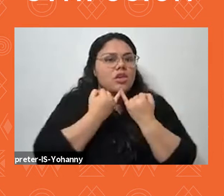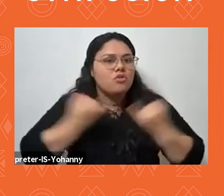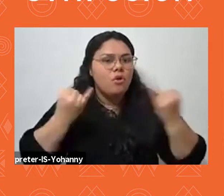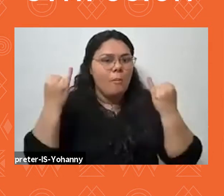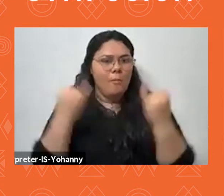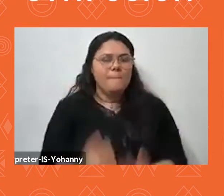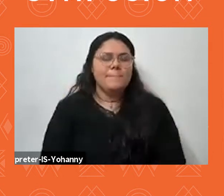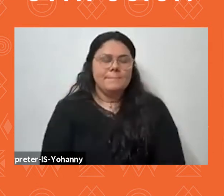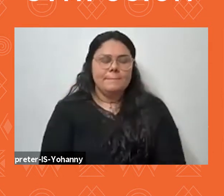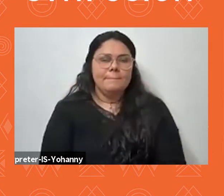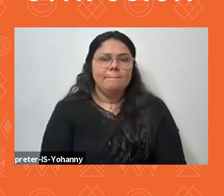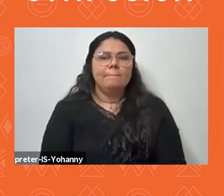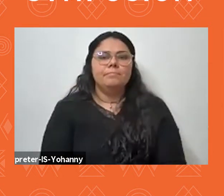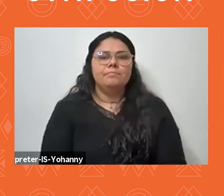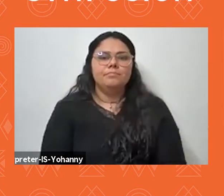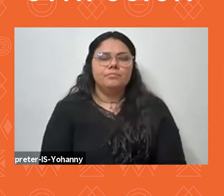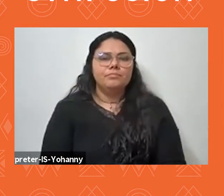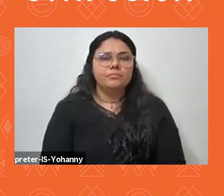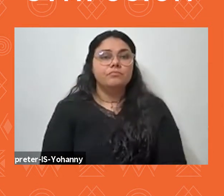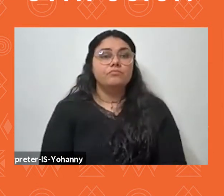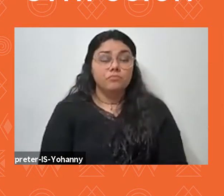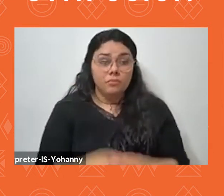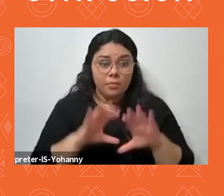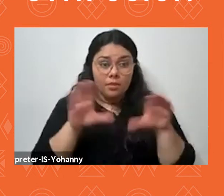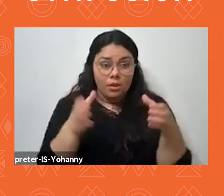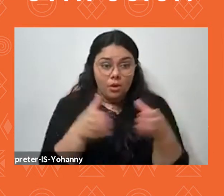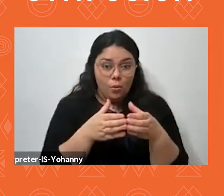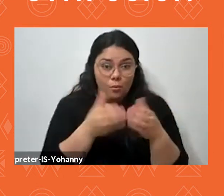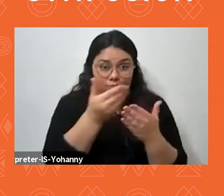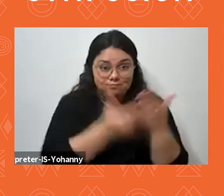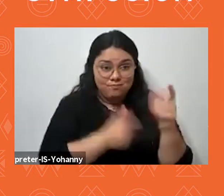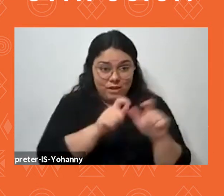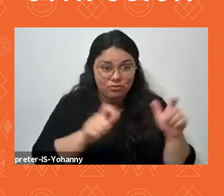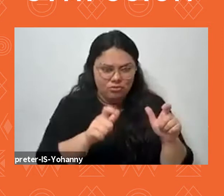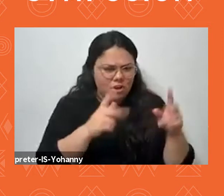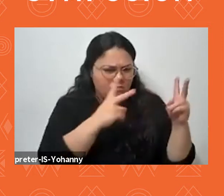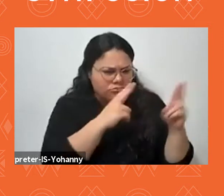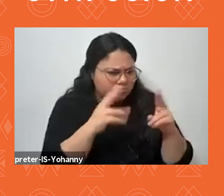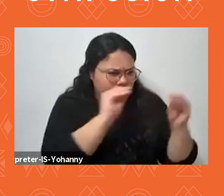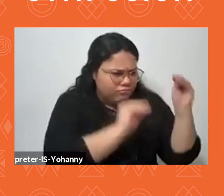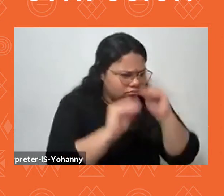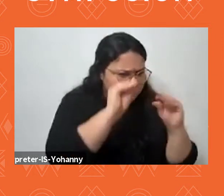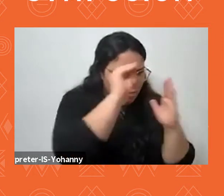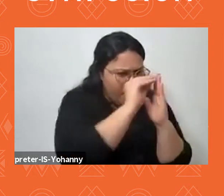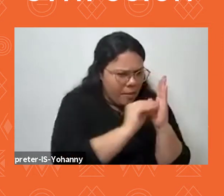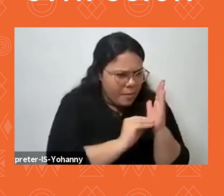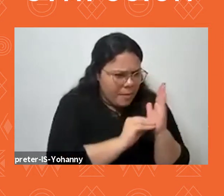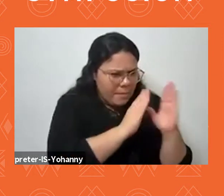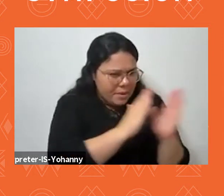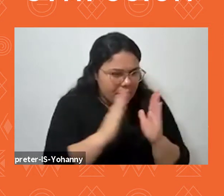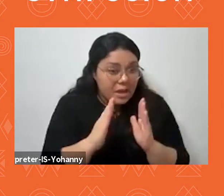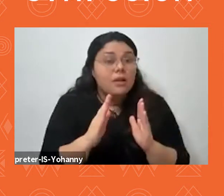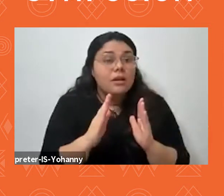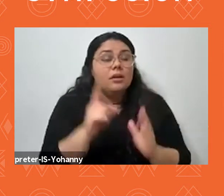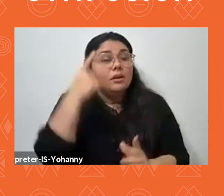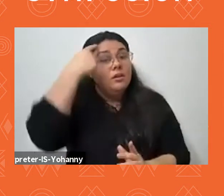of our editorial group. And then I haven't forgotten Alejandro's question that will be answered at that time as well. So let's